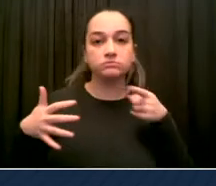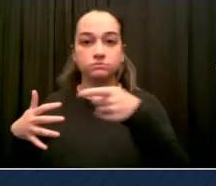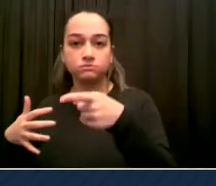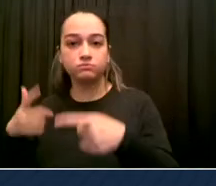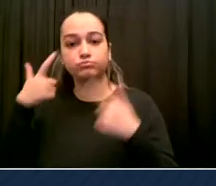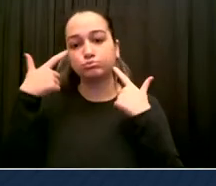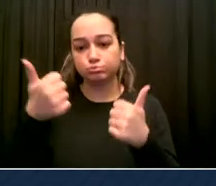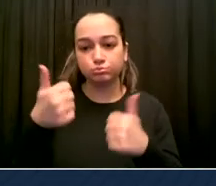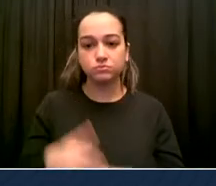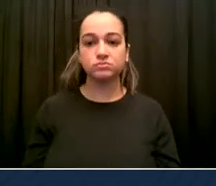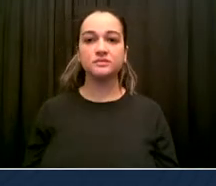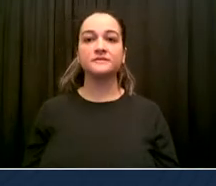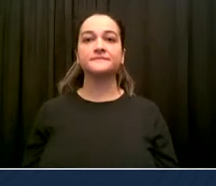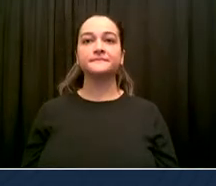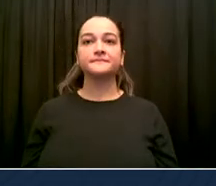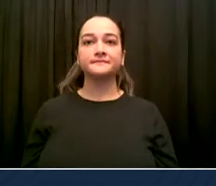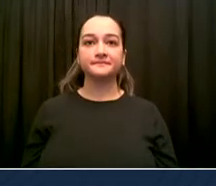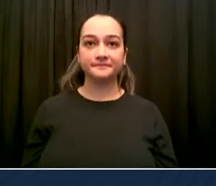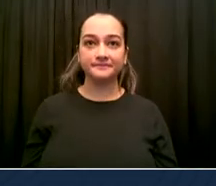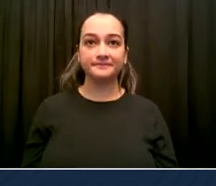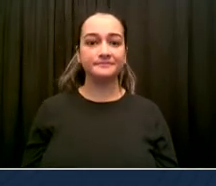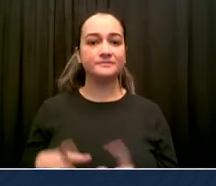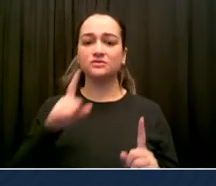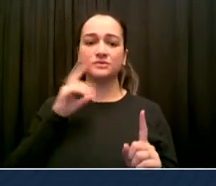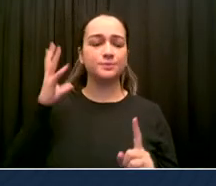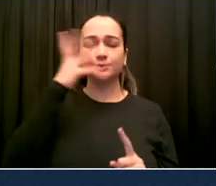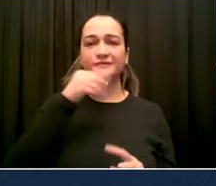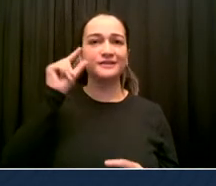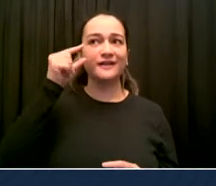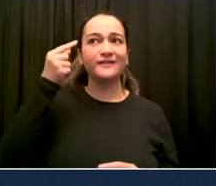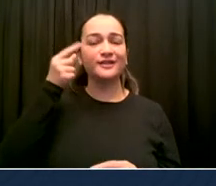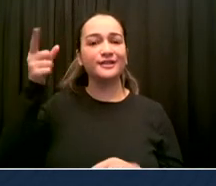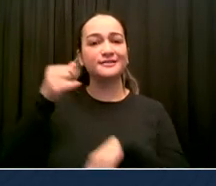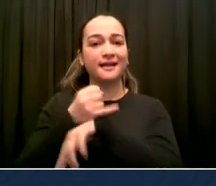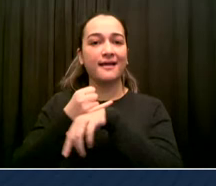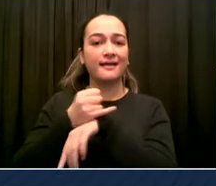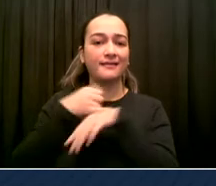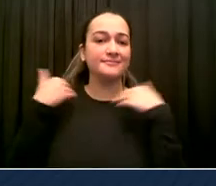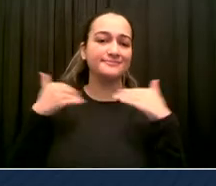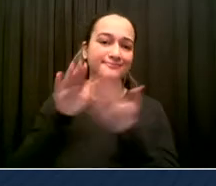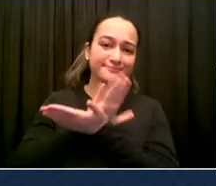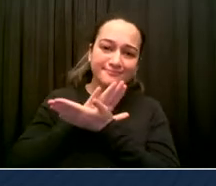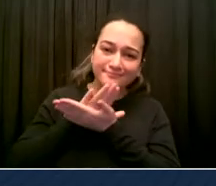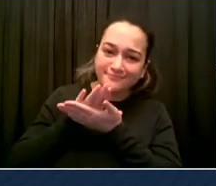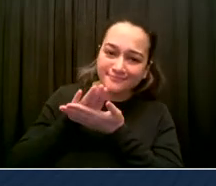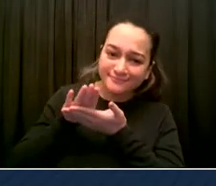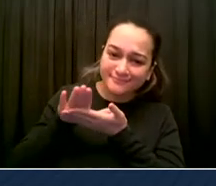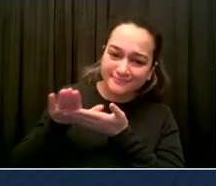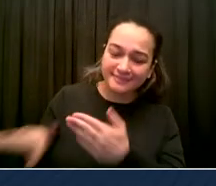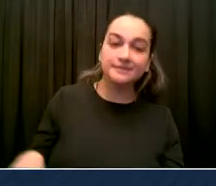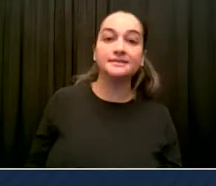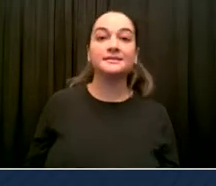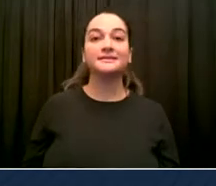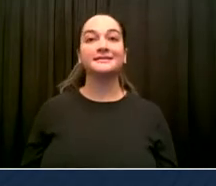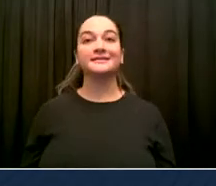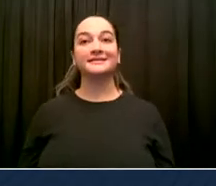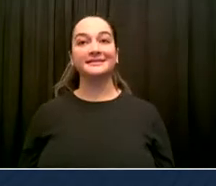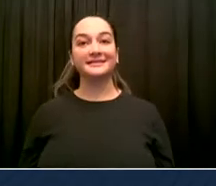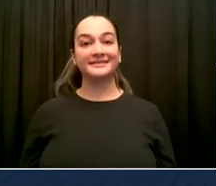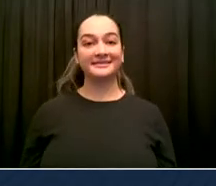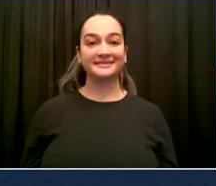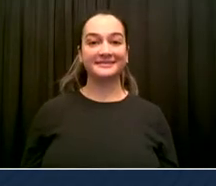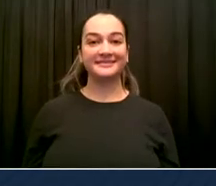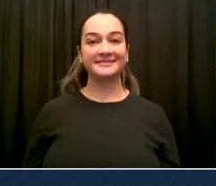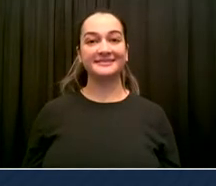place like Governor's Island. So for public housing residents, the ferry rides will be free. For